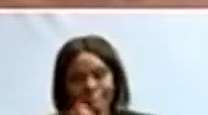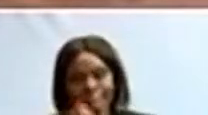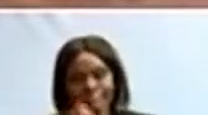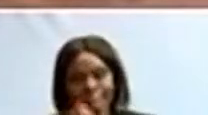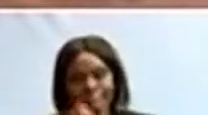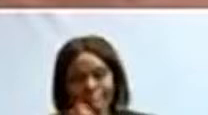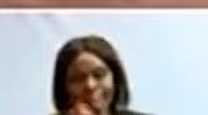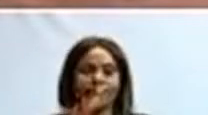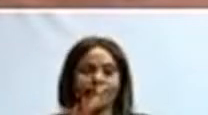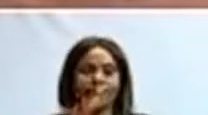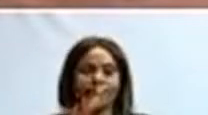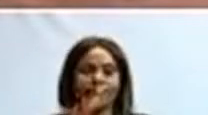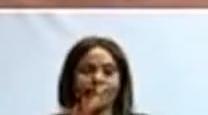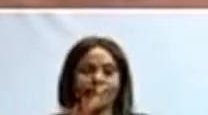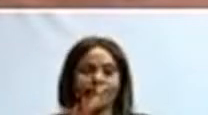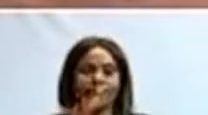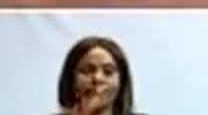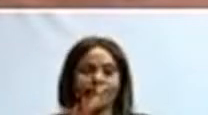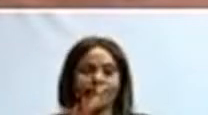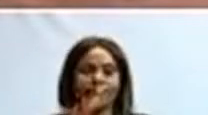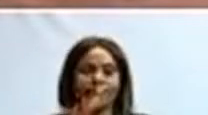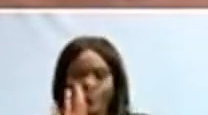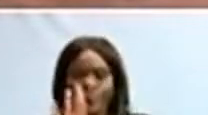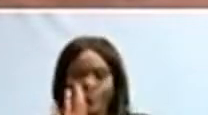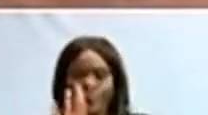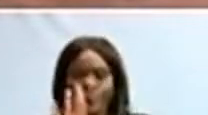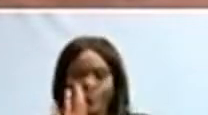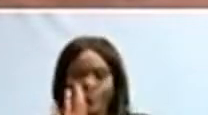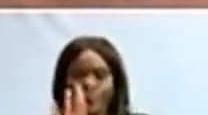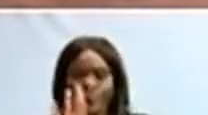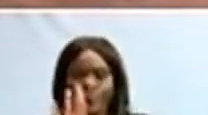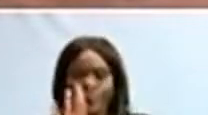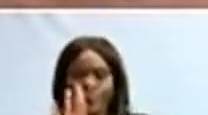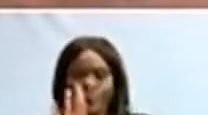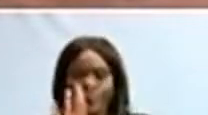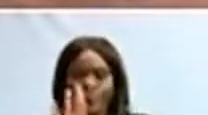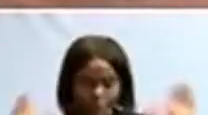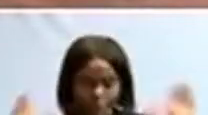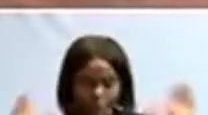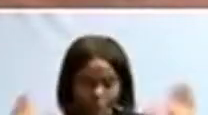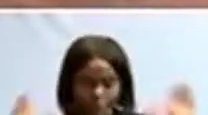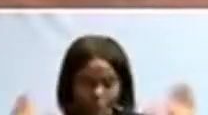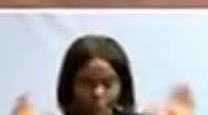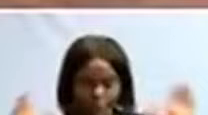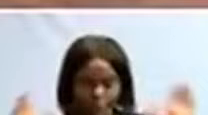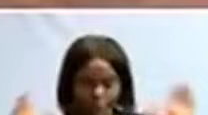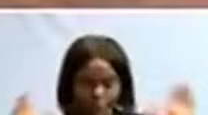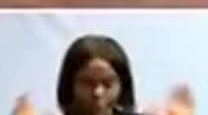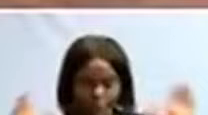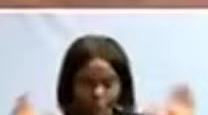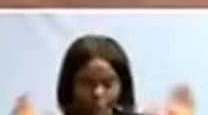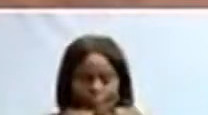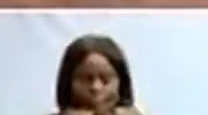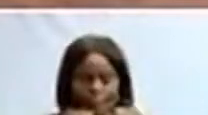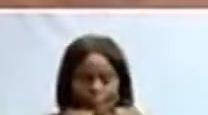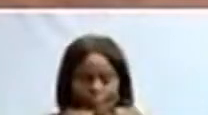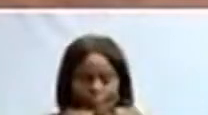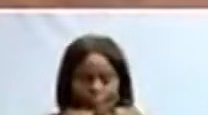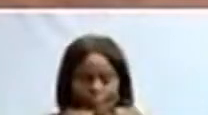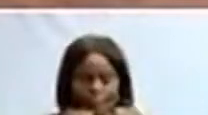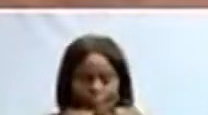their respective homes, thereby incurring further costs in form